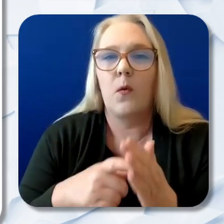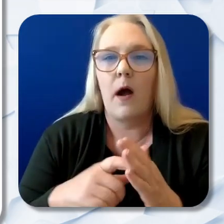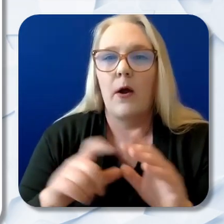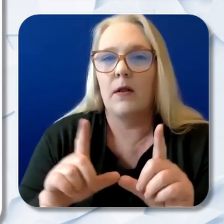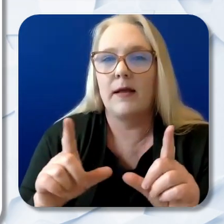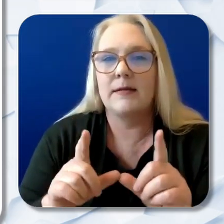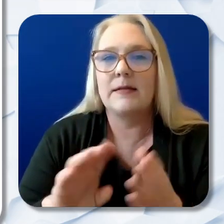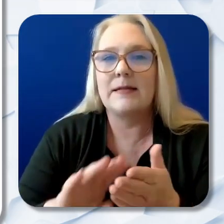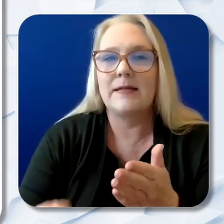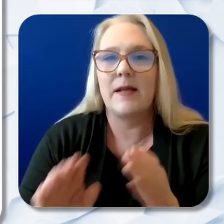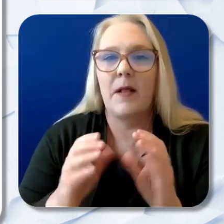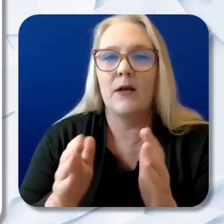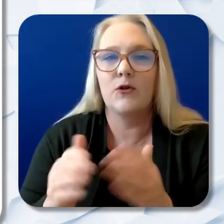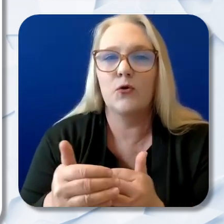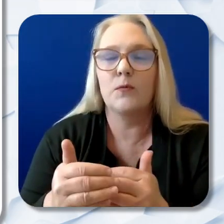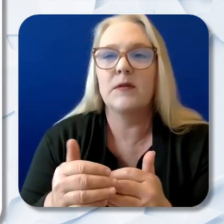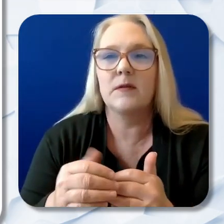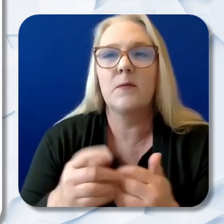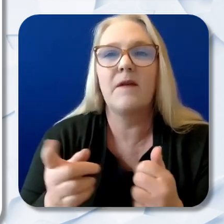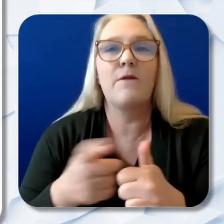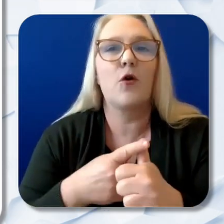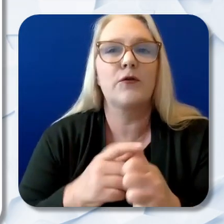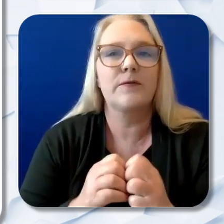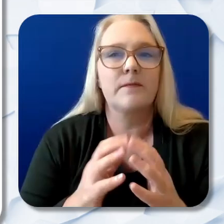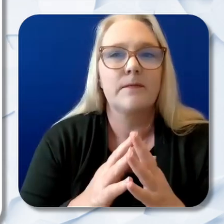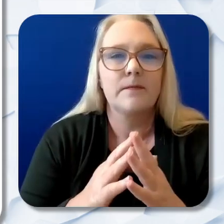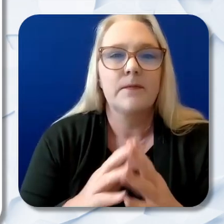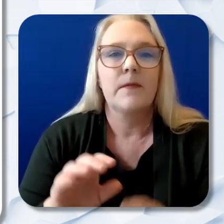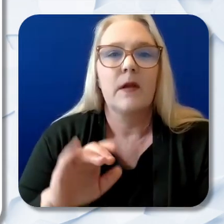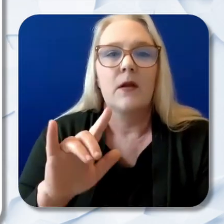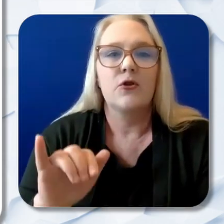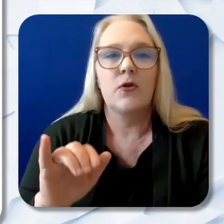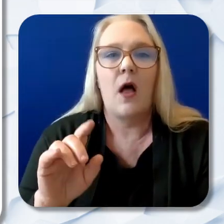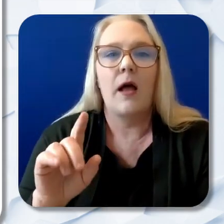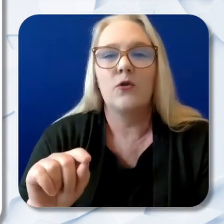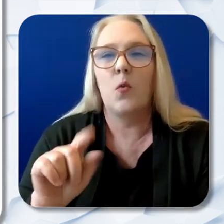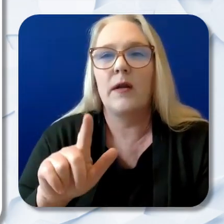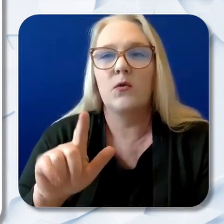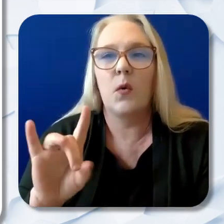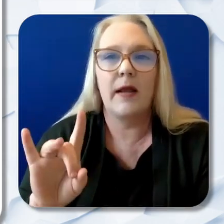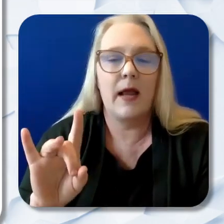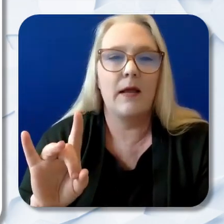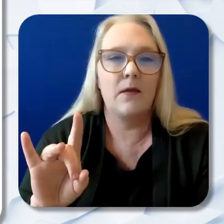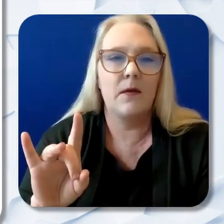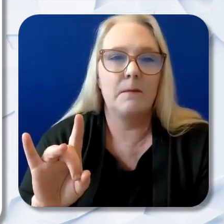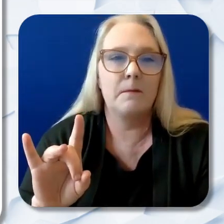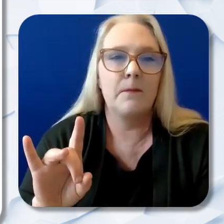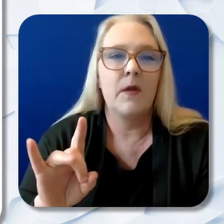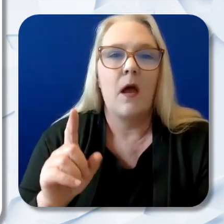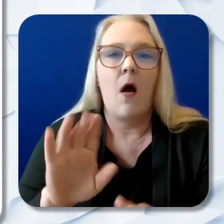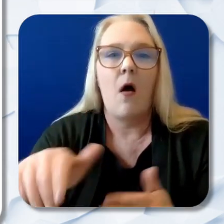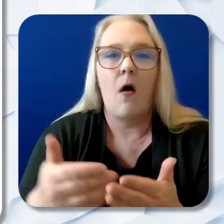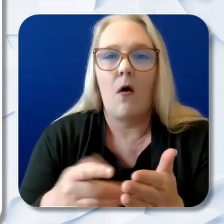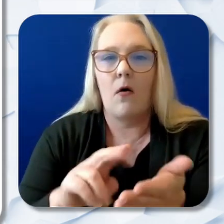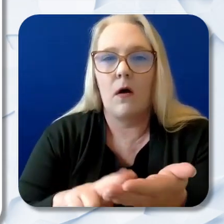in first. Beginning July 1st, 2028, all contractors are required to obtain at least one class